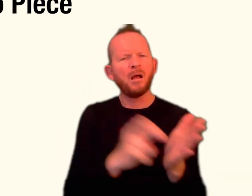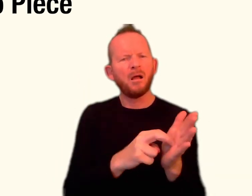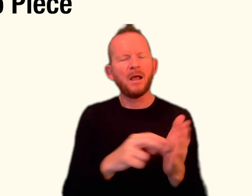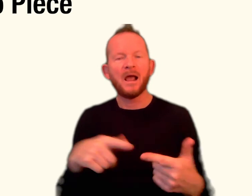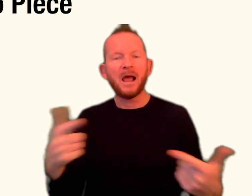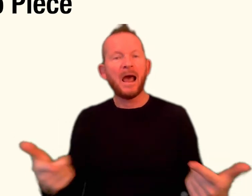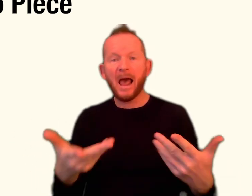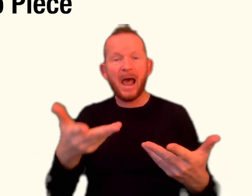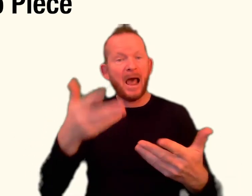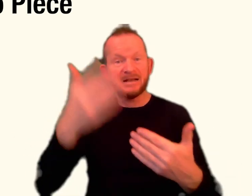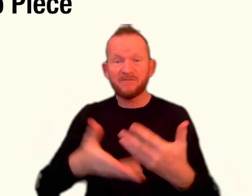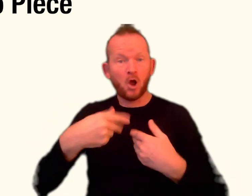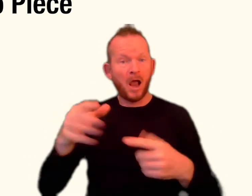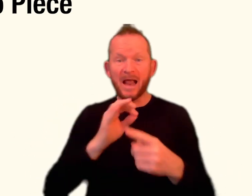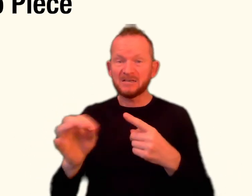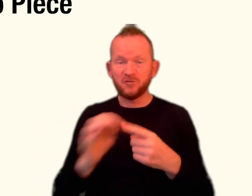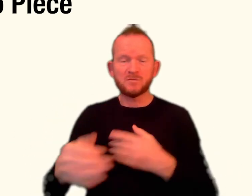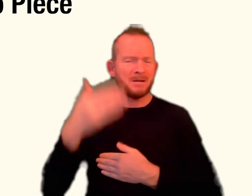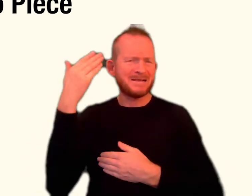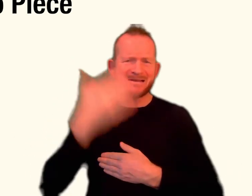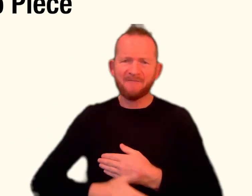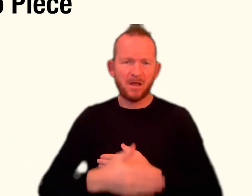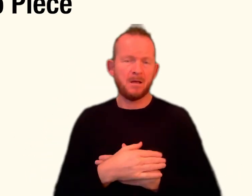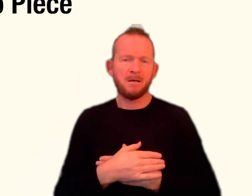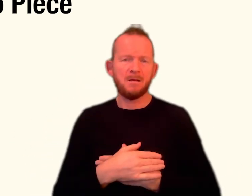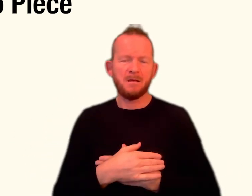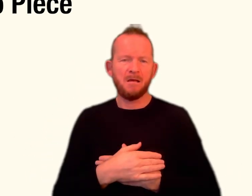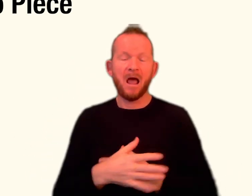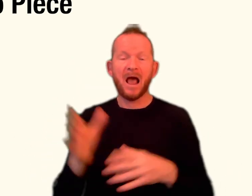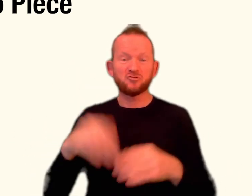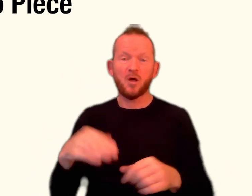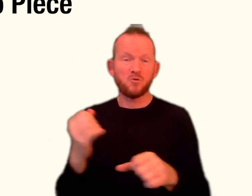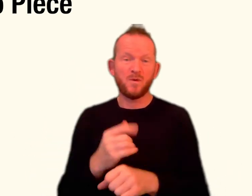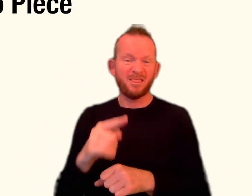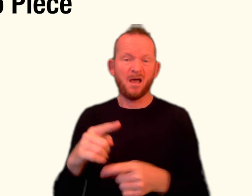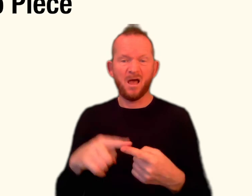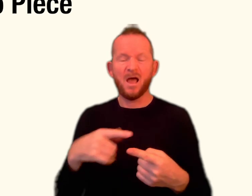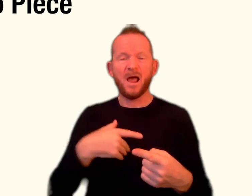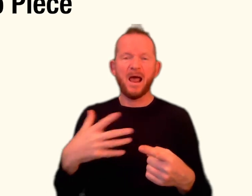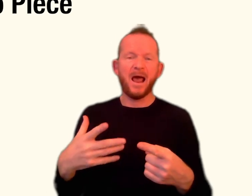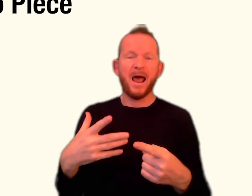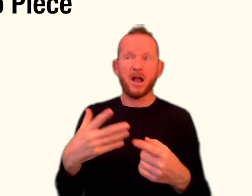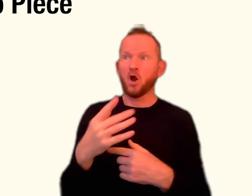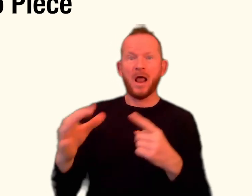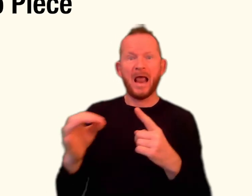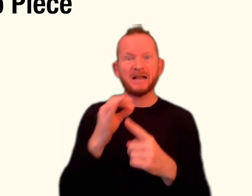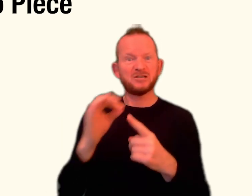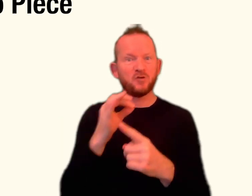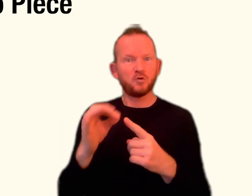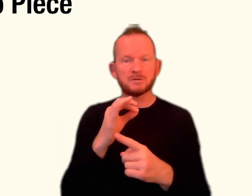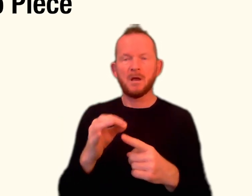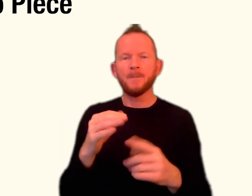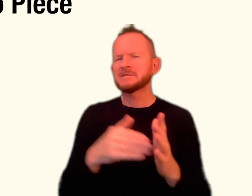any interviews, never. And I stopped doing that, and I got interviews, but